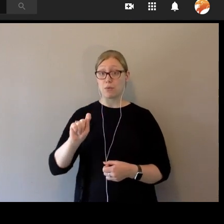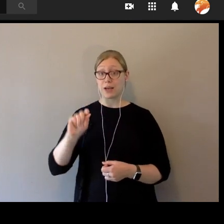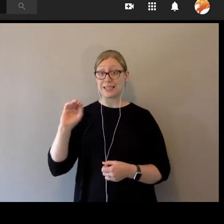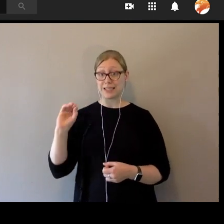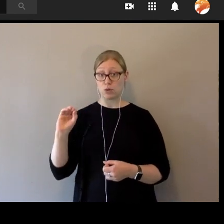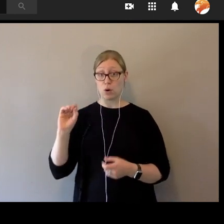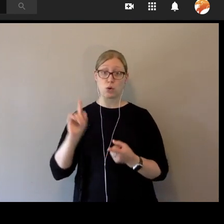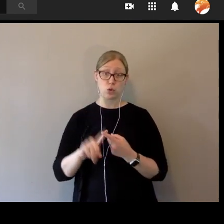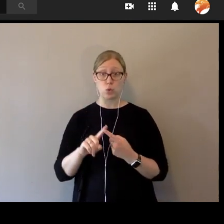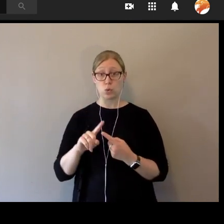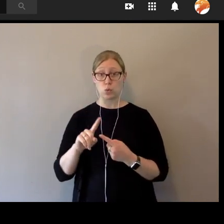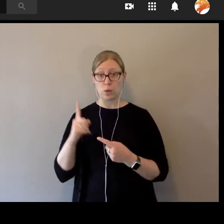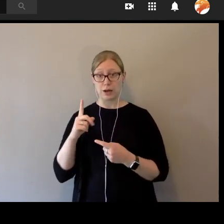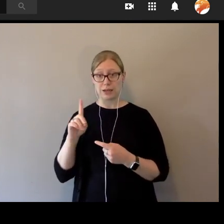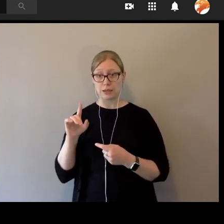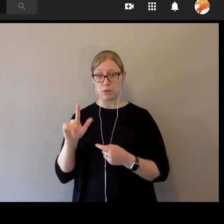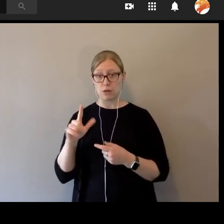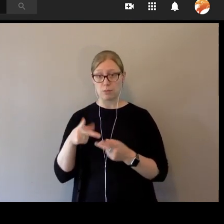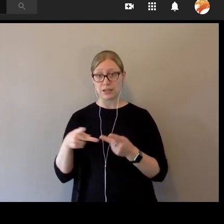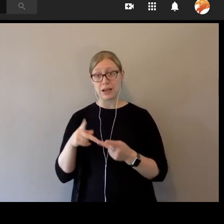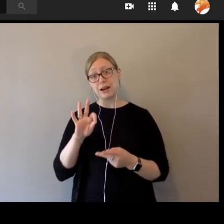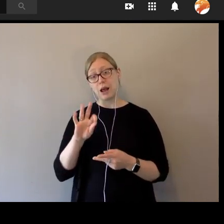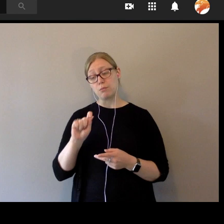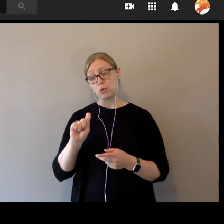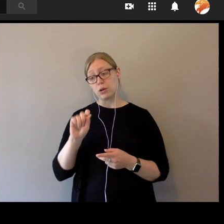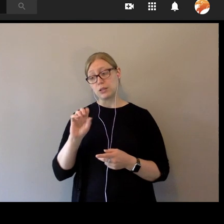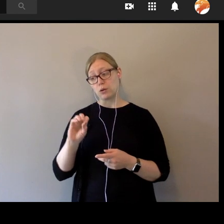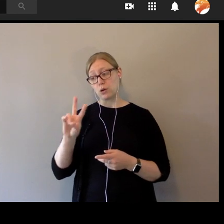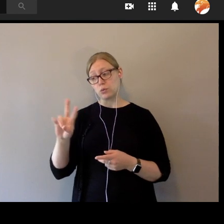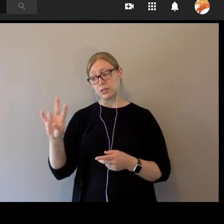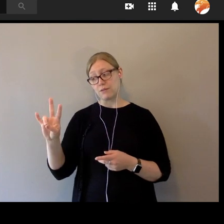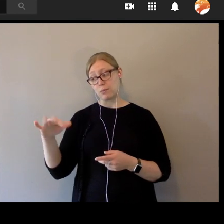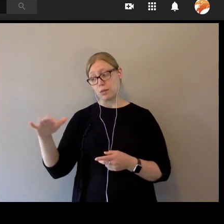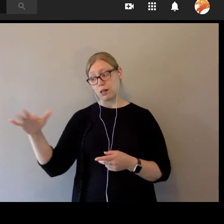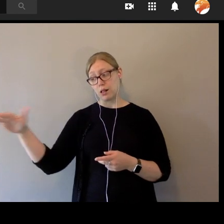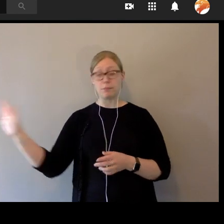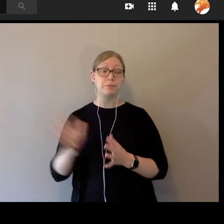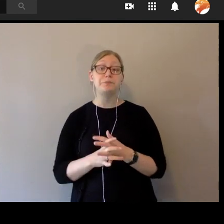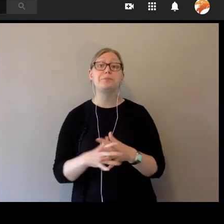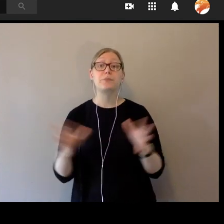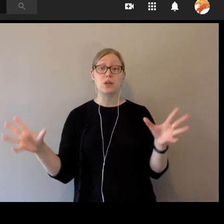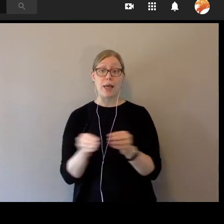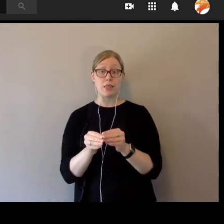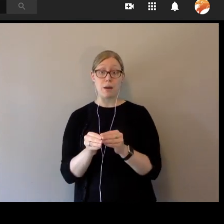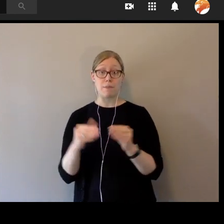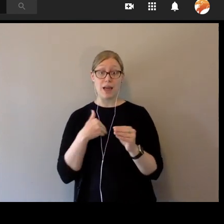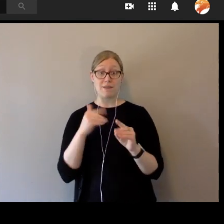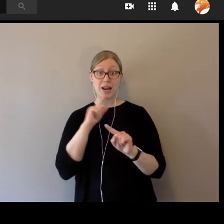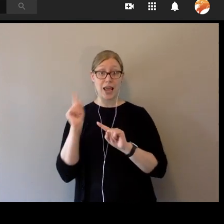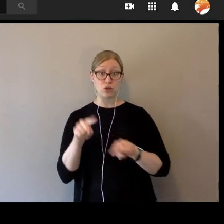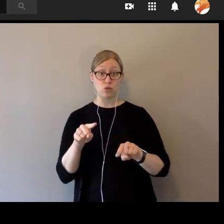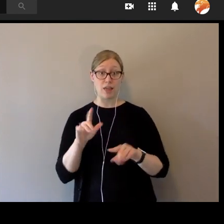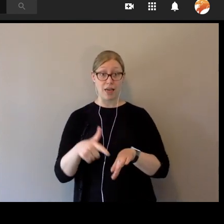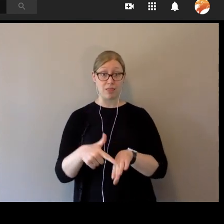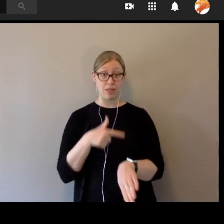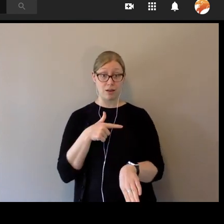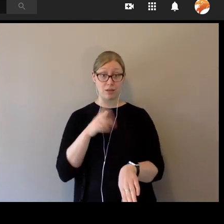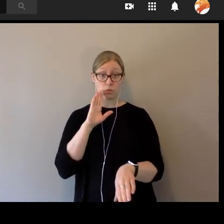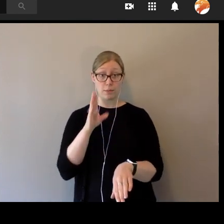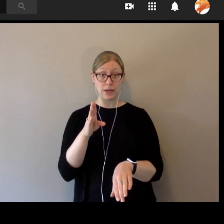place, 9.027, etc. And so when we add this together, we're going to have the answer, that length, is going to